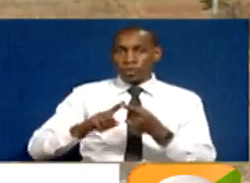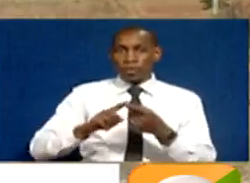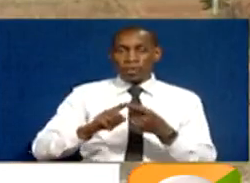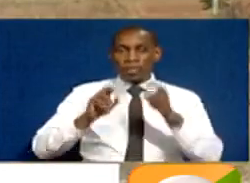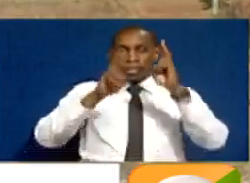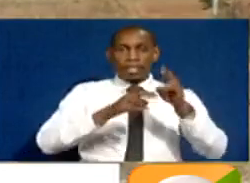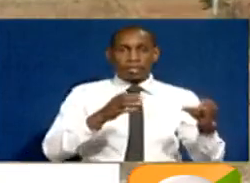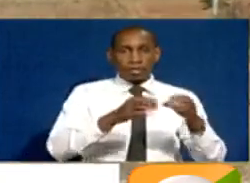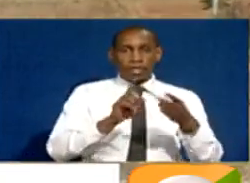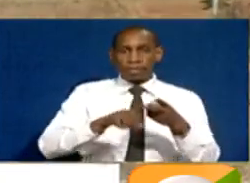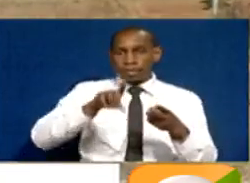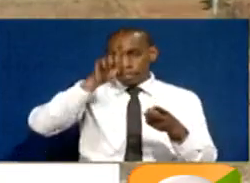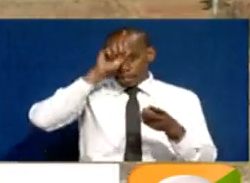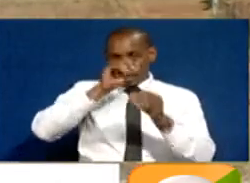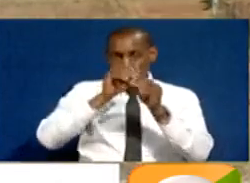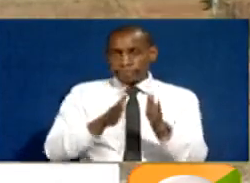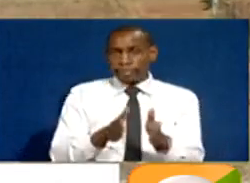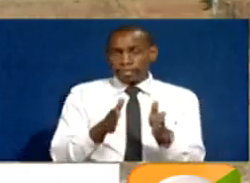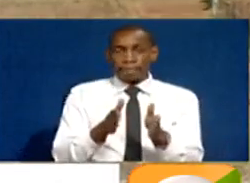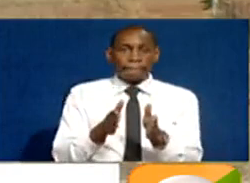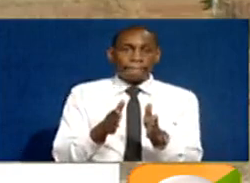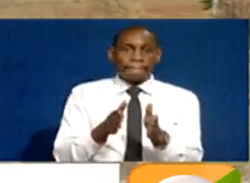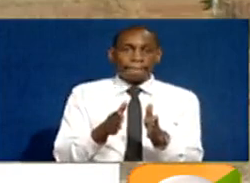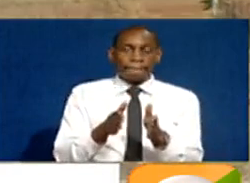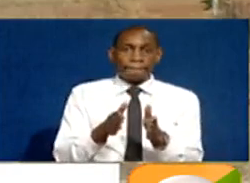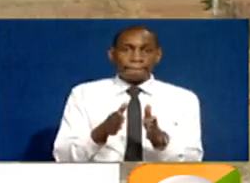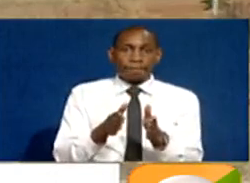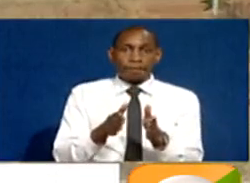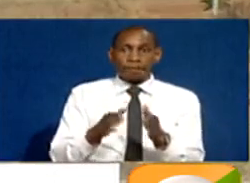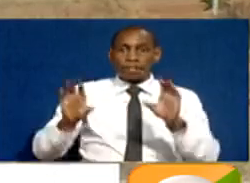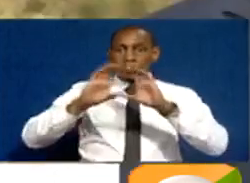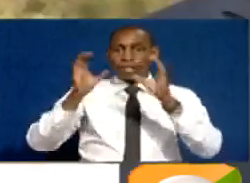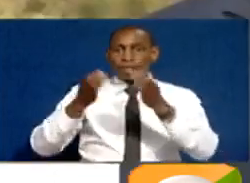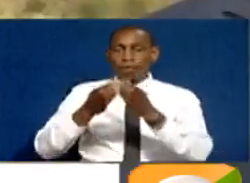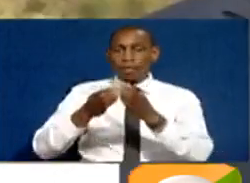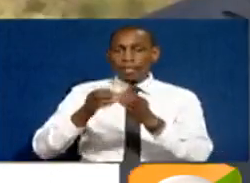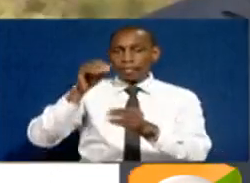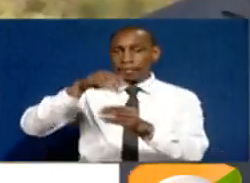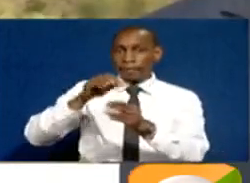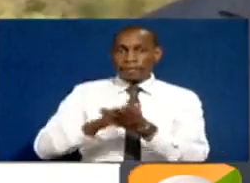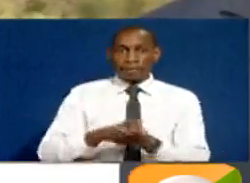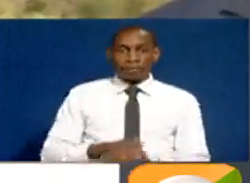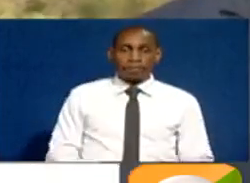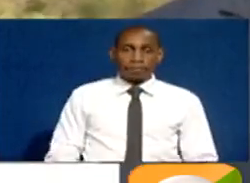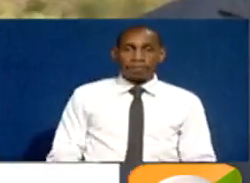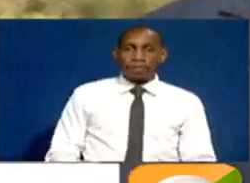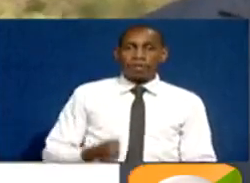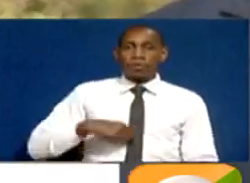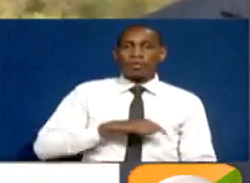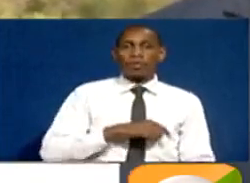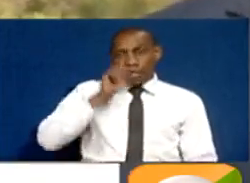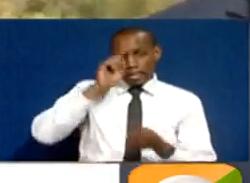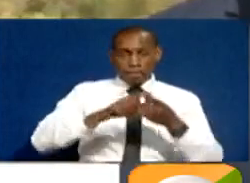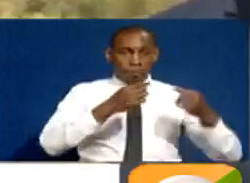multinationals, Turkish investments, but really global scale investments. We are looking for a win-win,